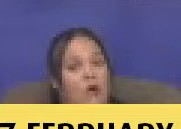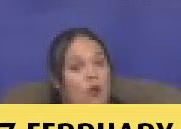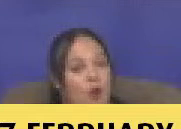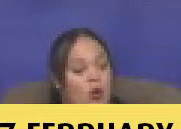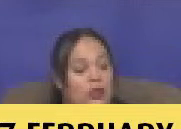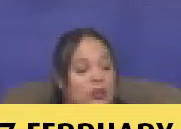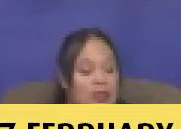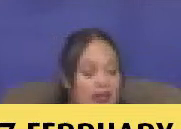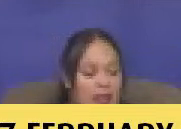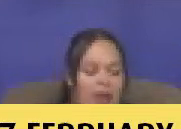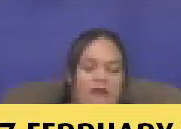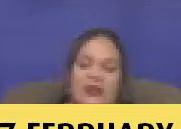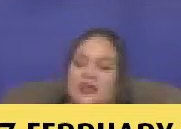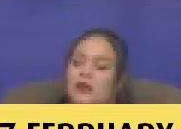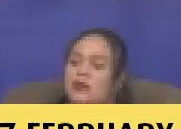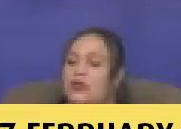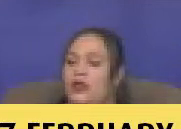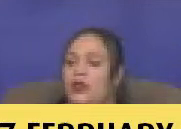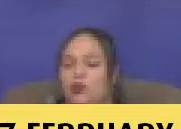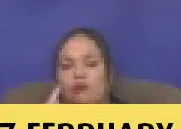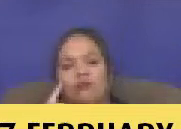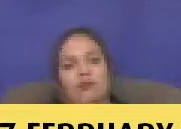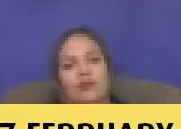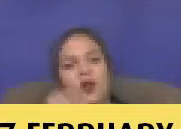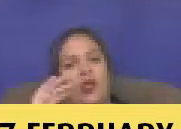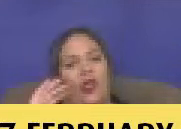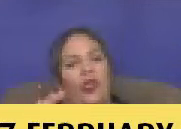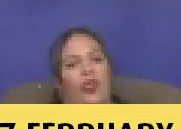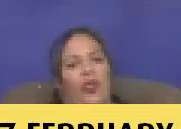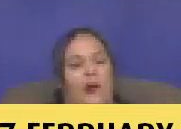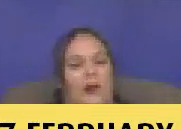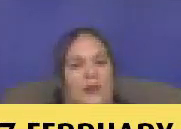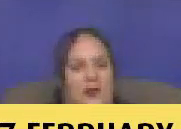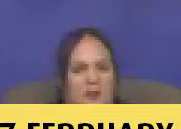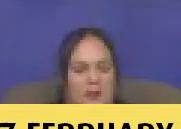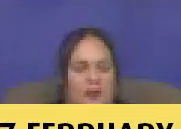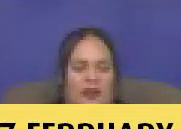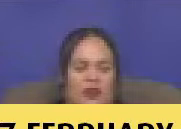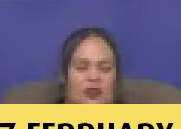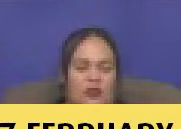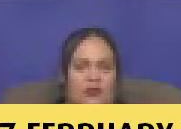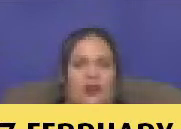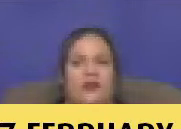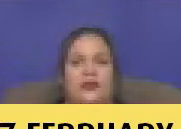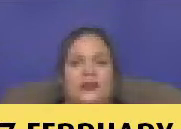and unskilled, with the aim to reduce unemployment? Thank you.